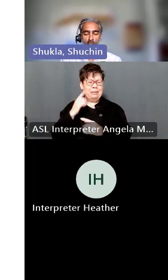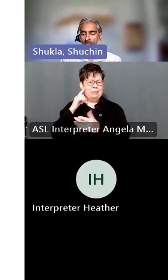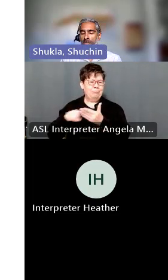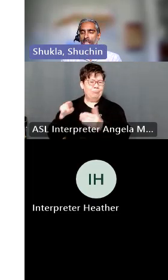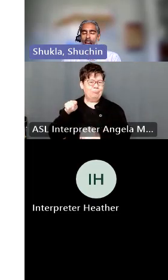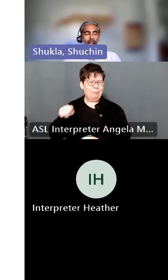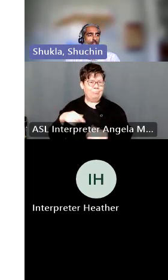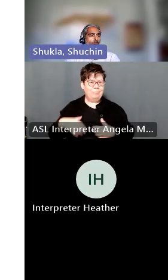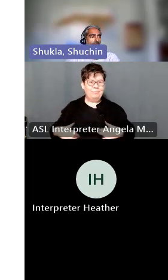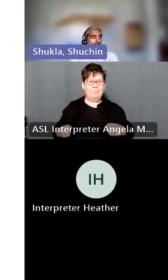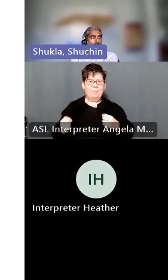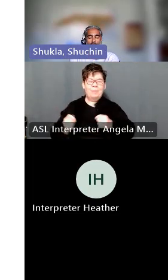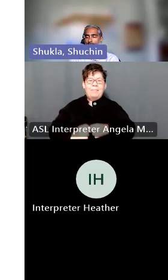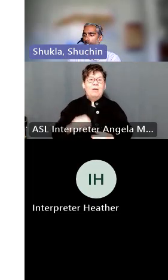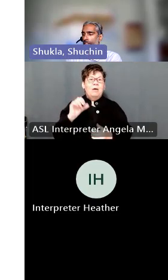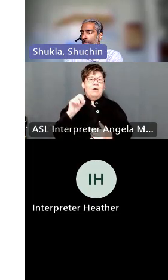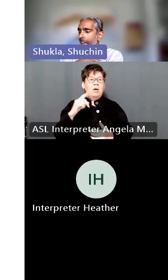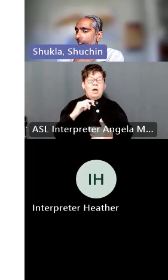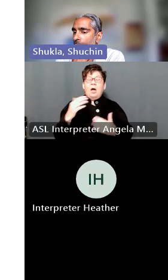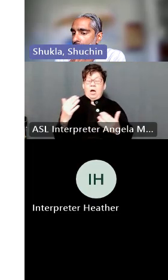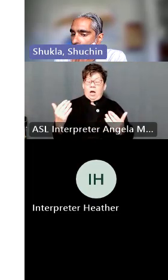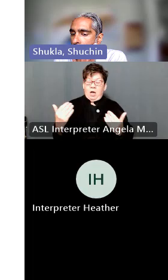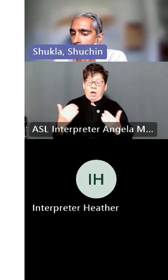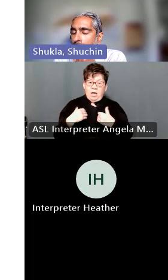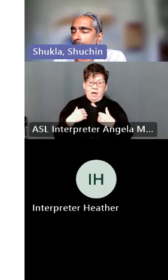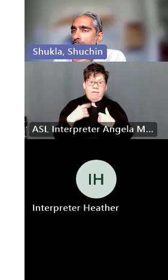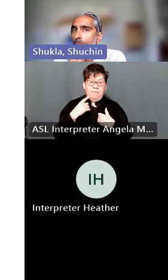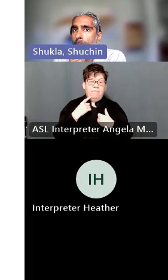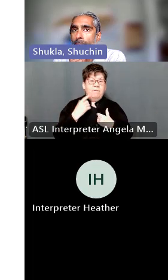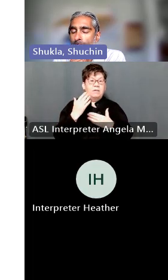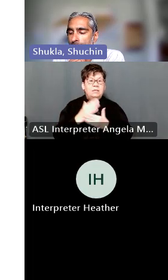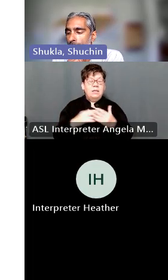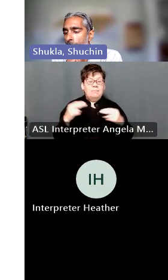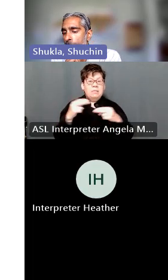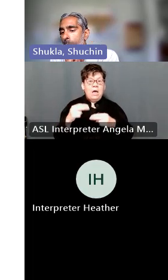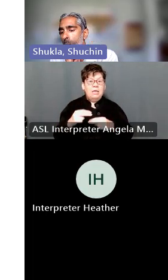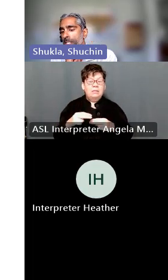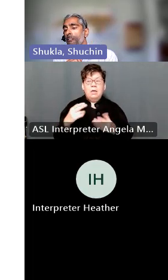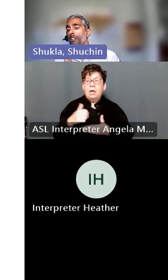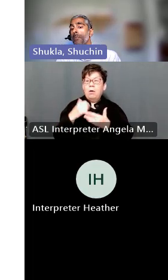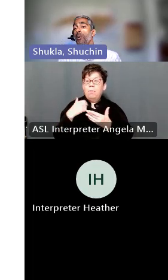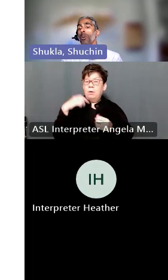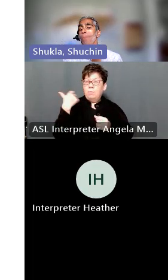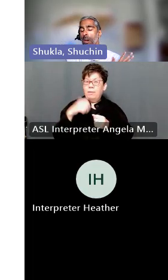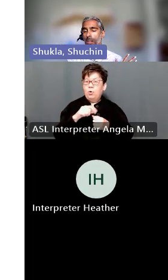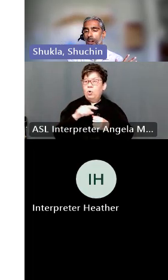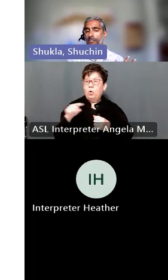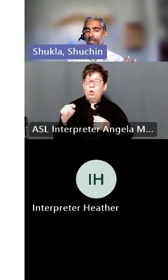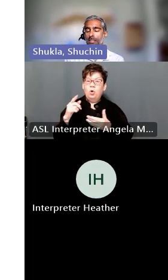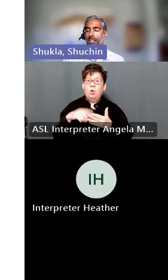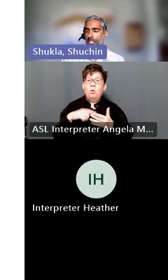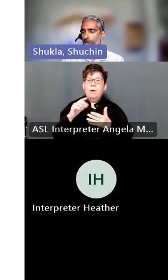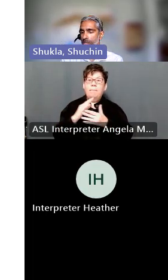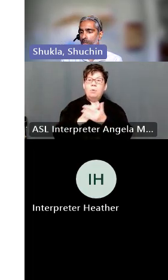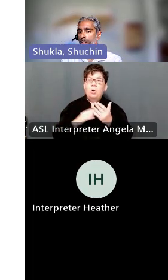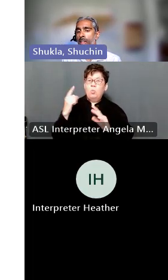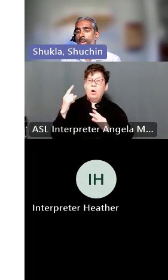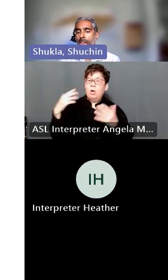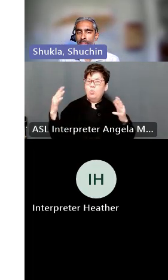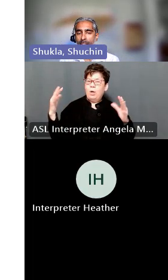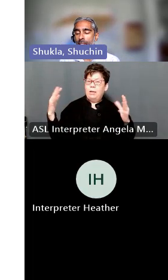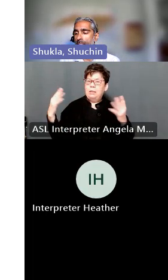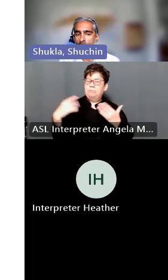I'm going to skip the objectives. I do have a handful of slides that sort of remind us of what was covered in part 1 of this. This is